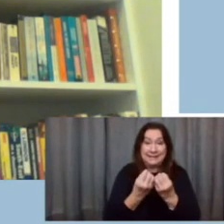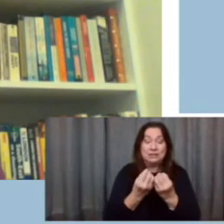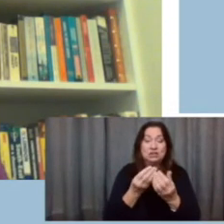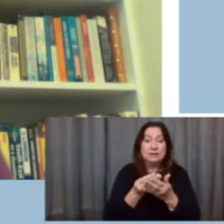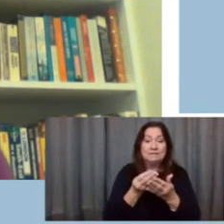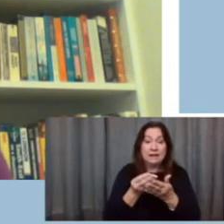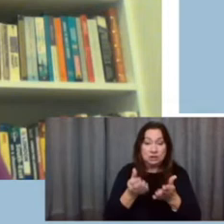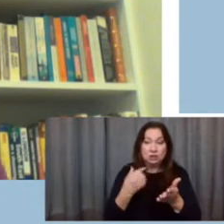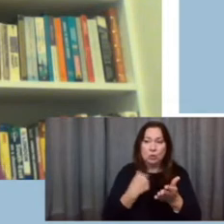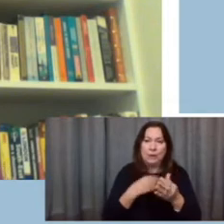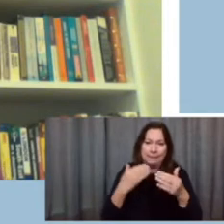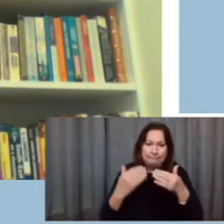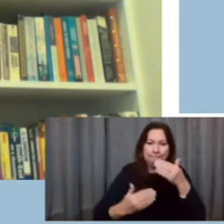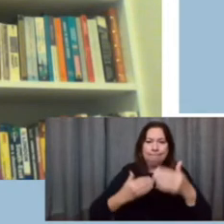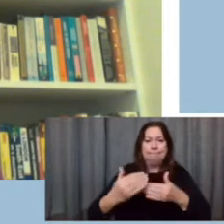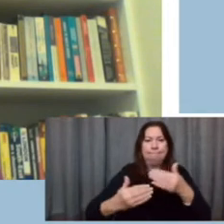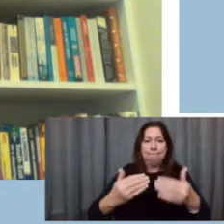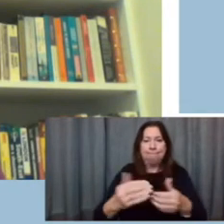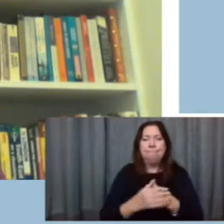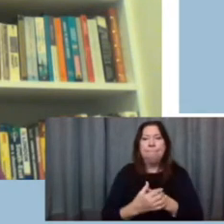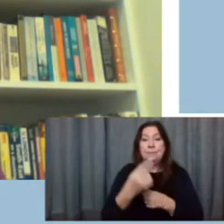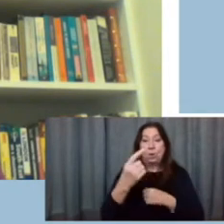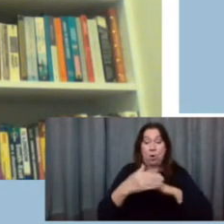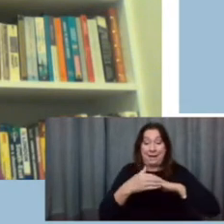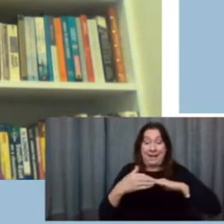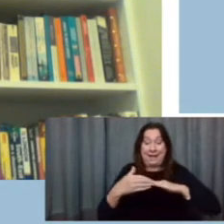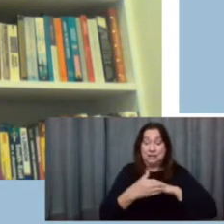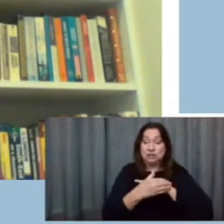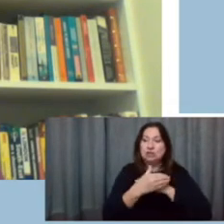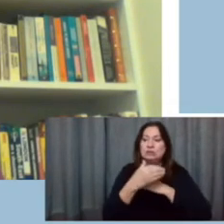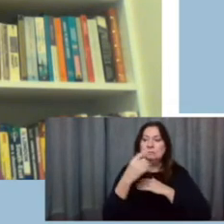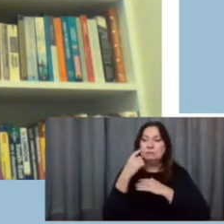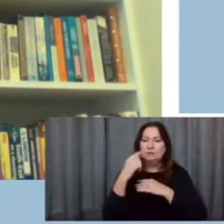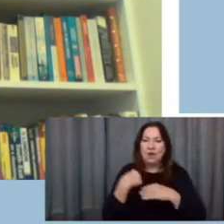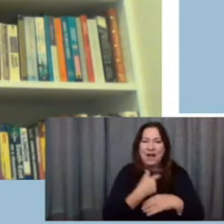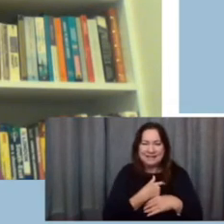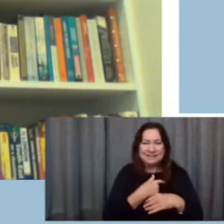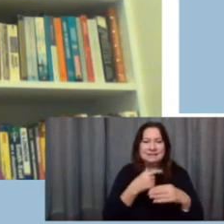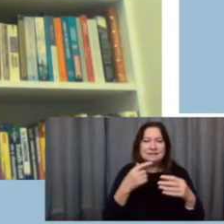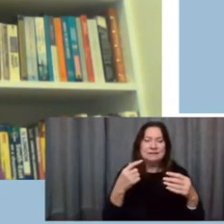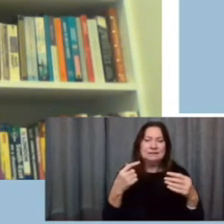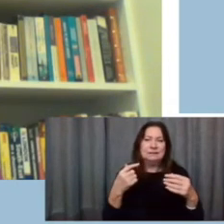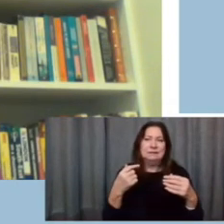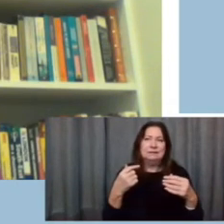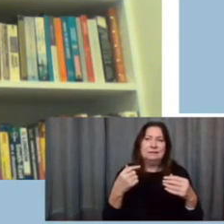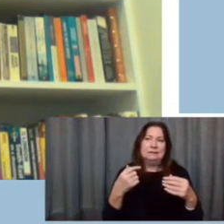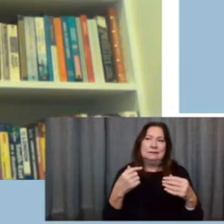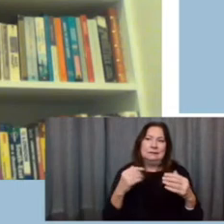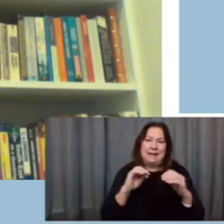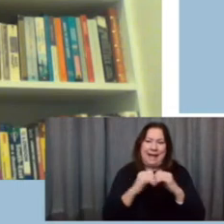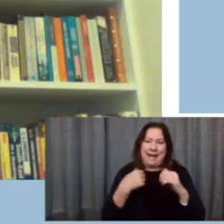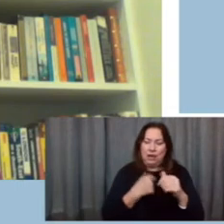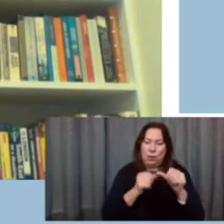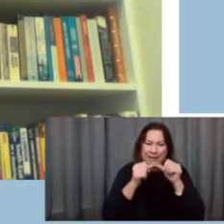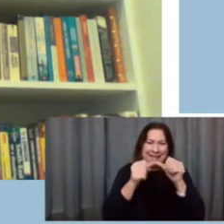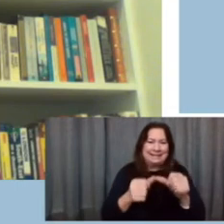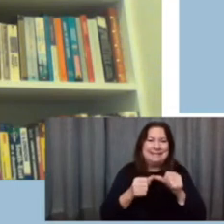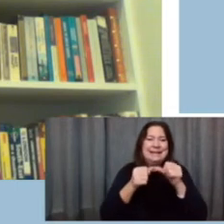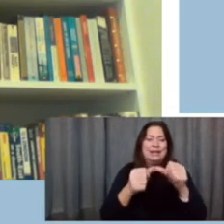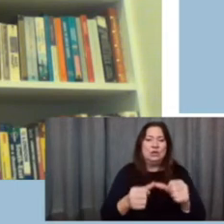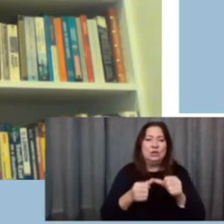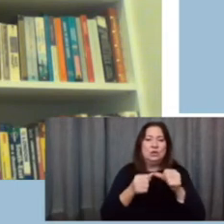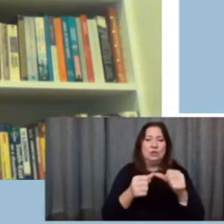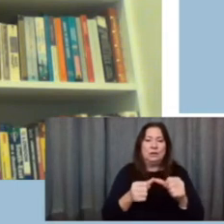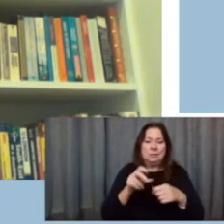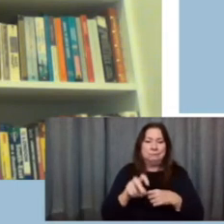move. So for one of those edges for us, really has been, how do we continually step further into